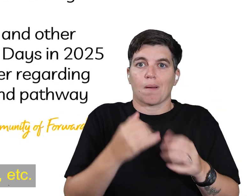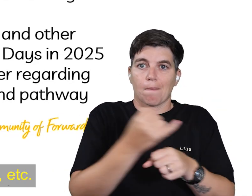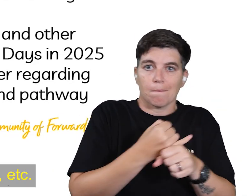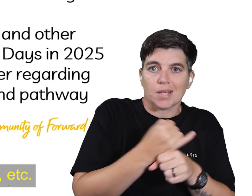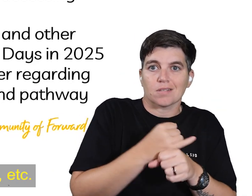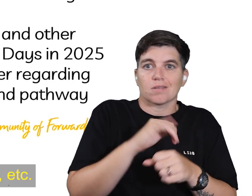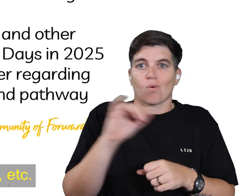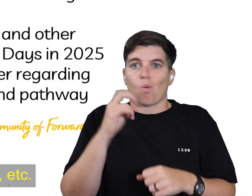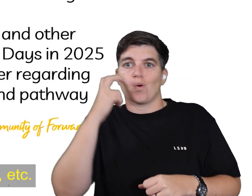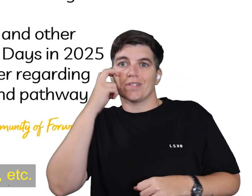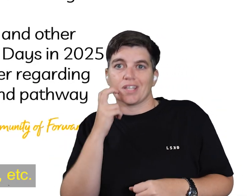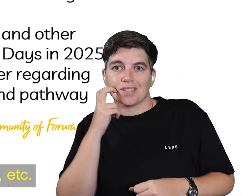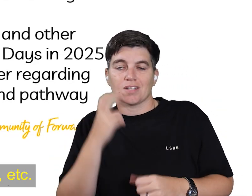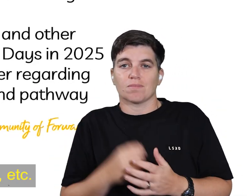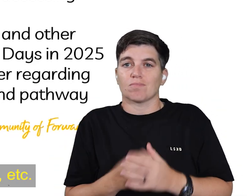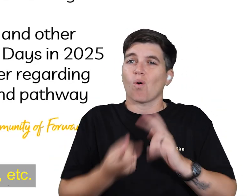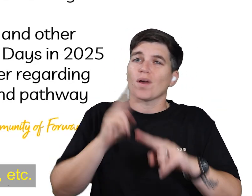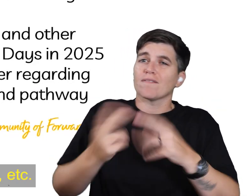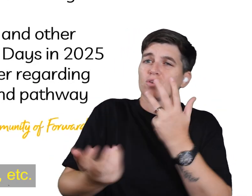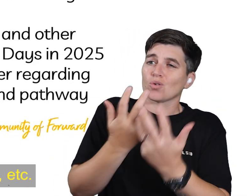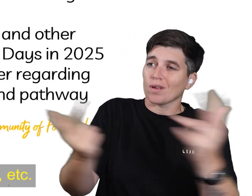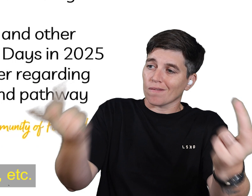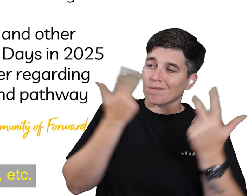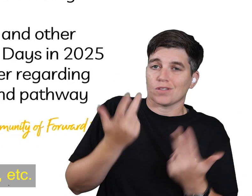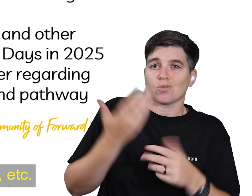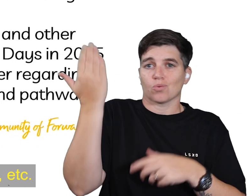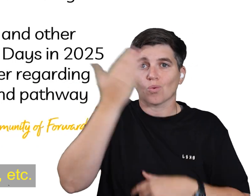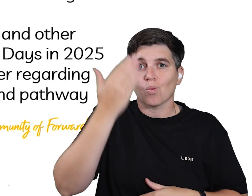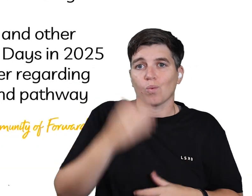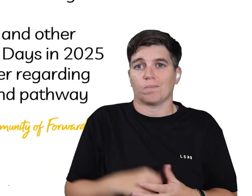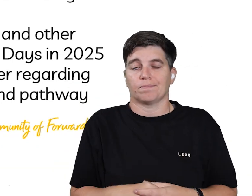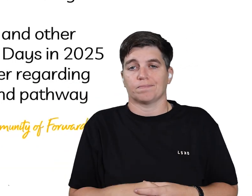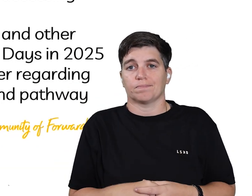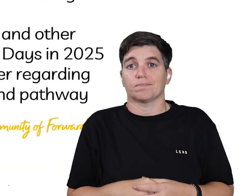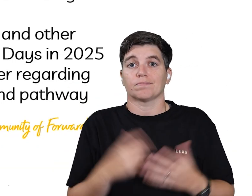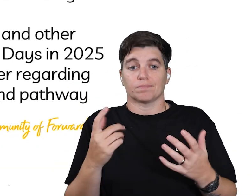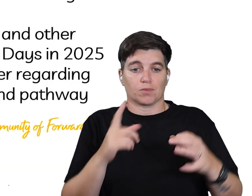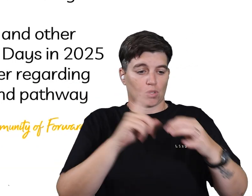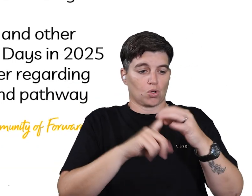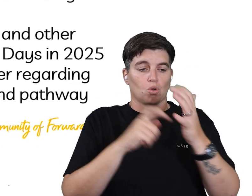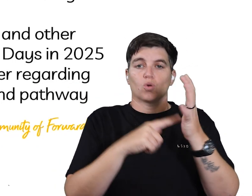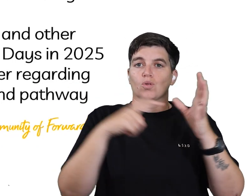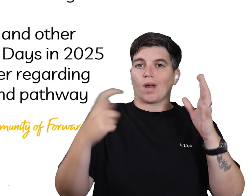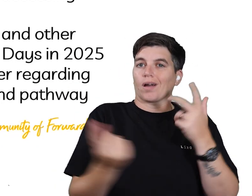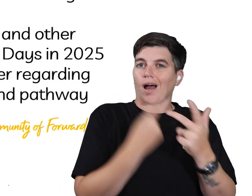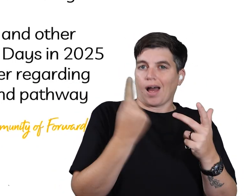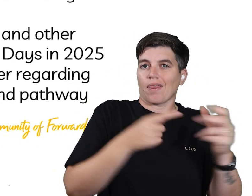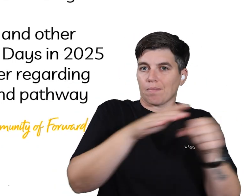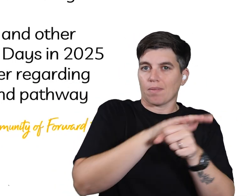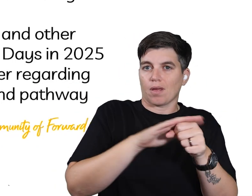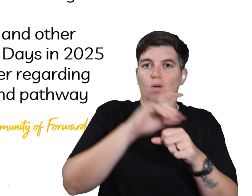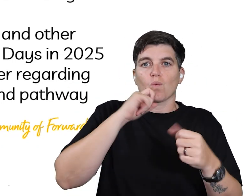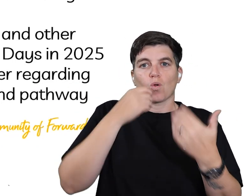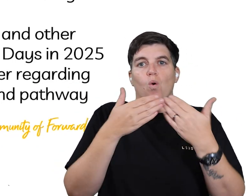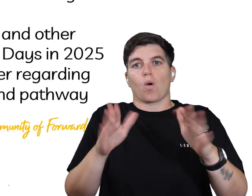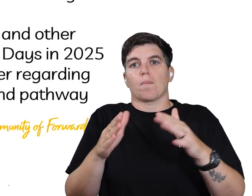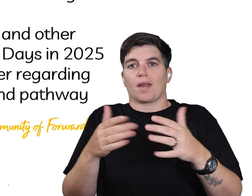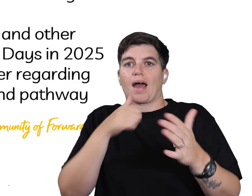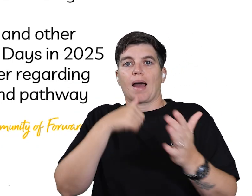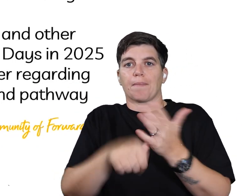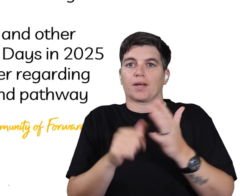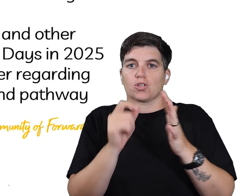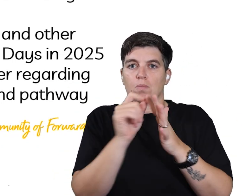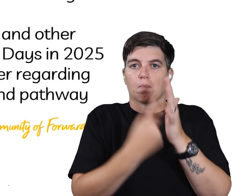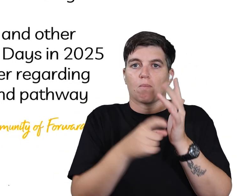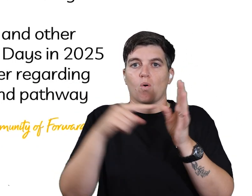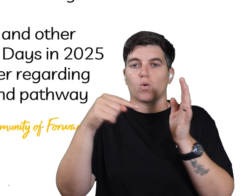or university representative visits to the school, etc. Each year, QTAC and other tertiary admission centres around Australia will open